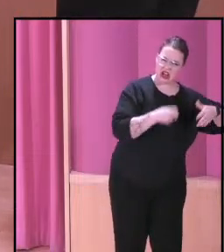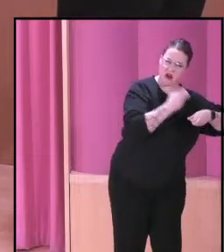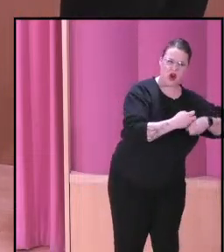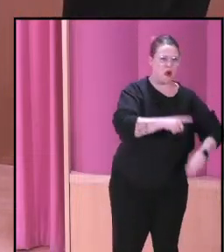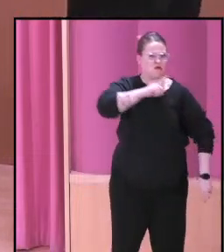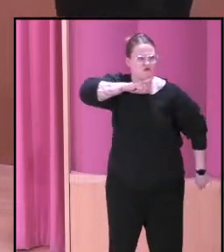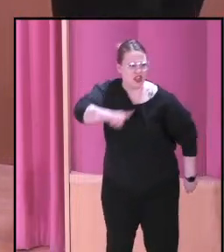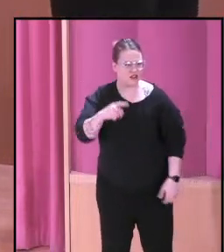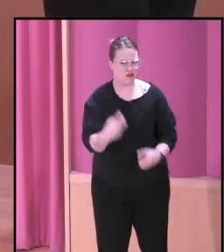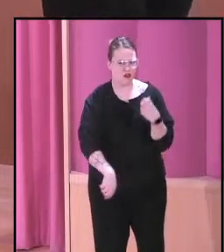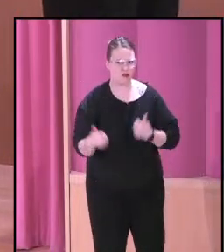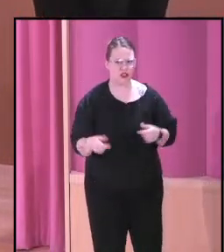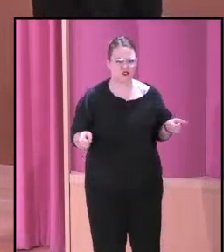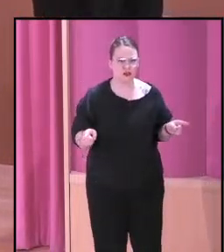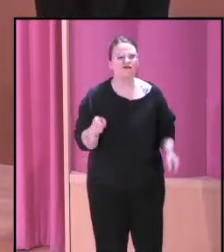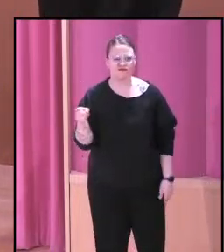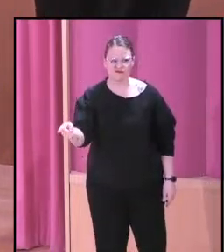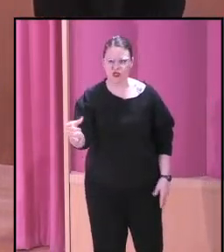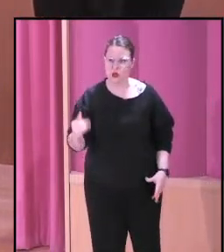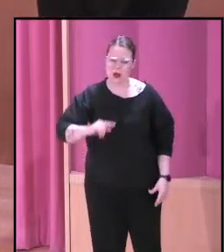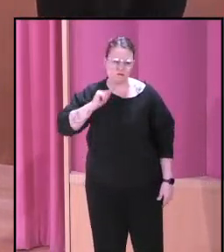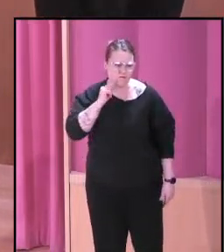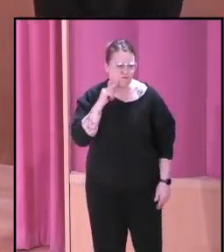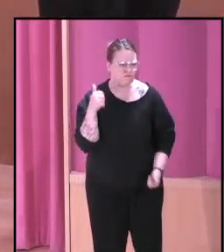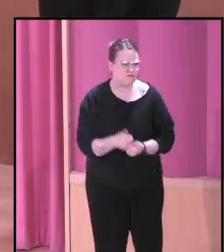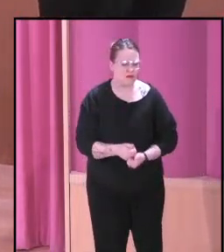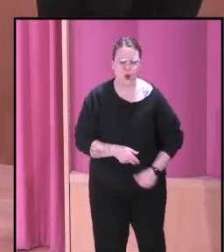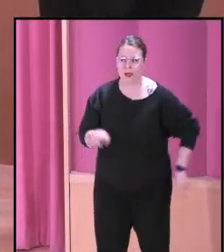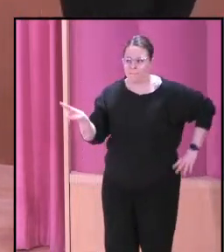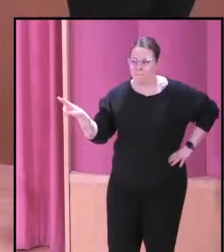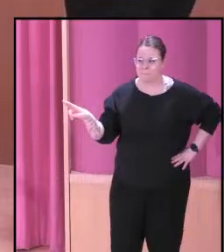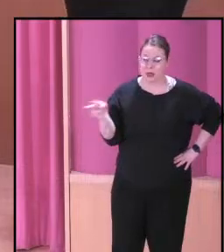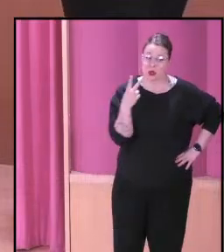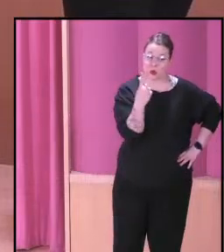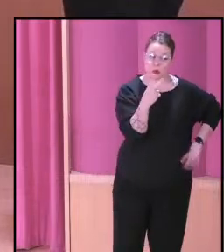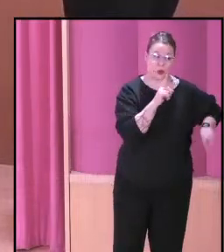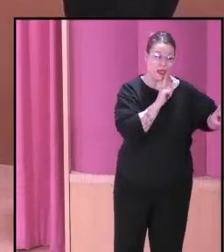one? Okay, 2 possible right answers.